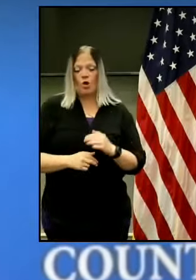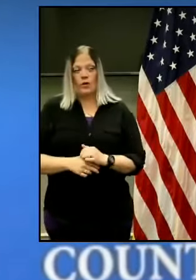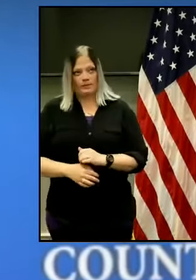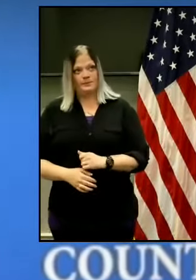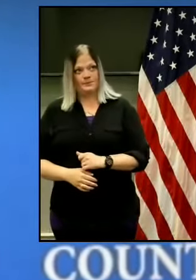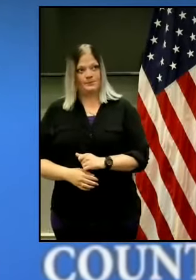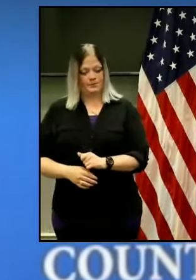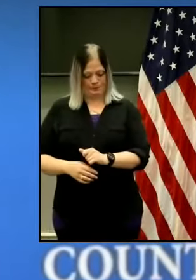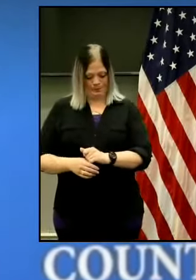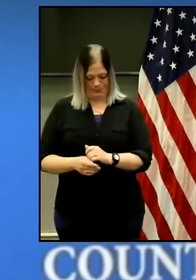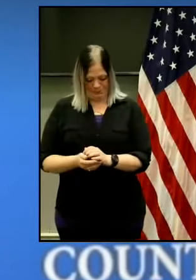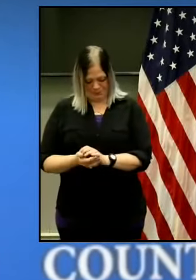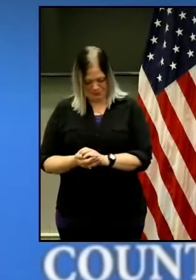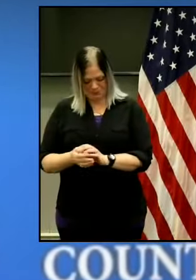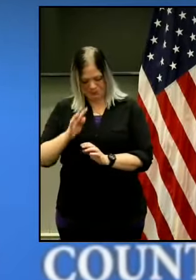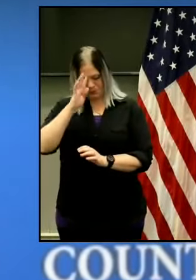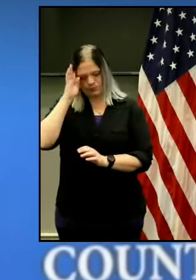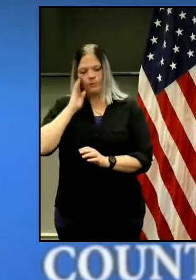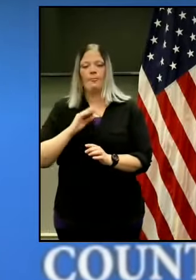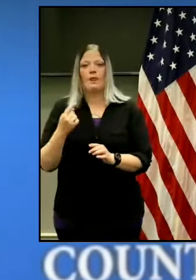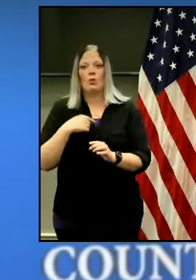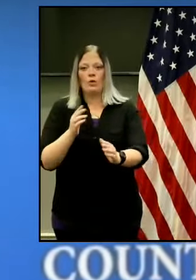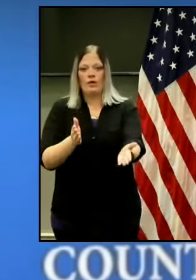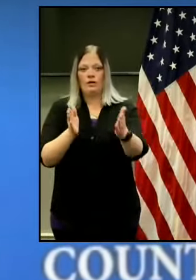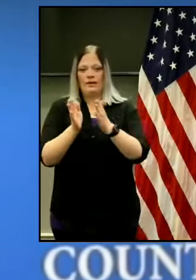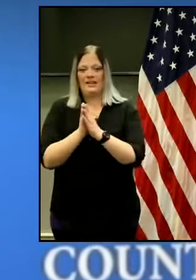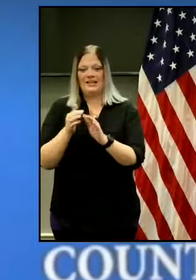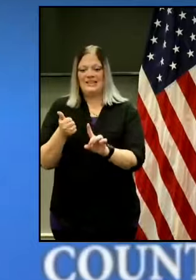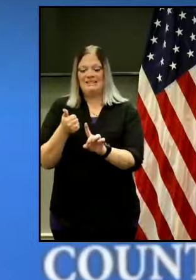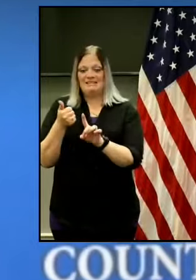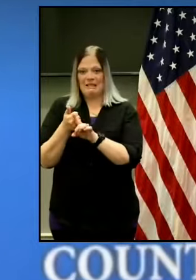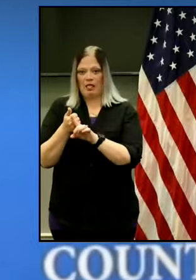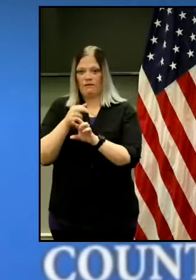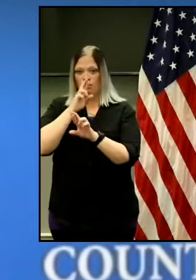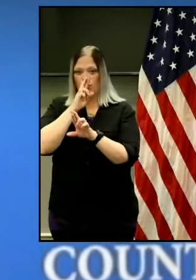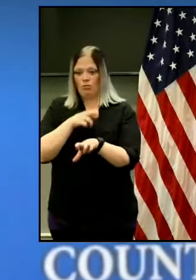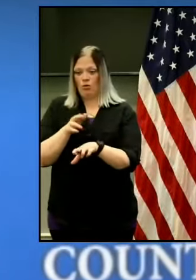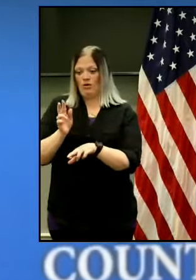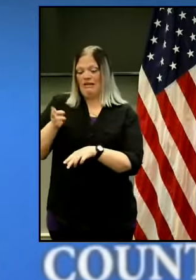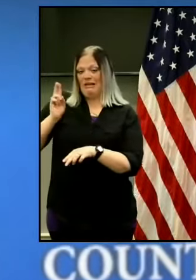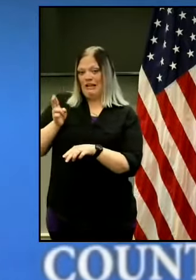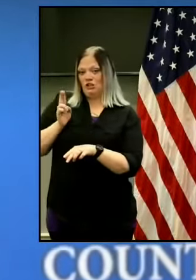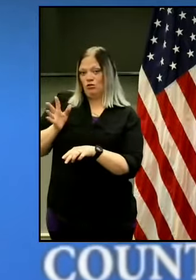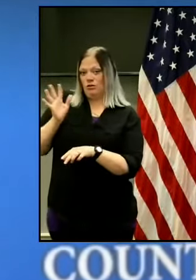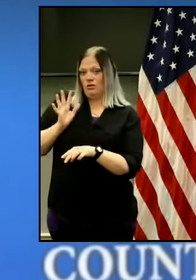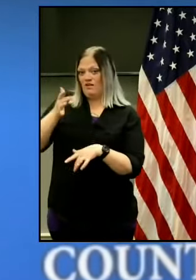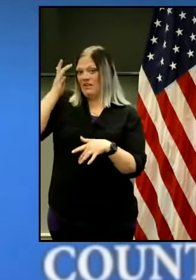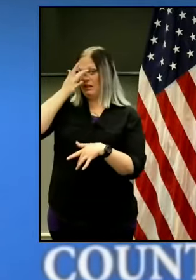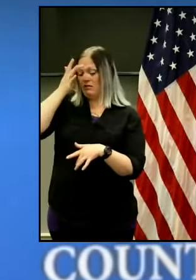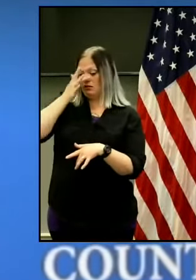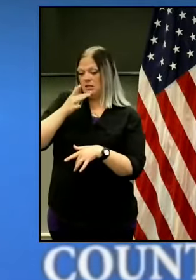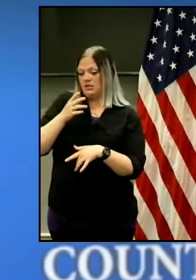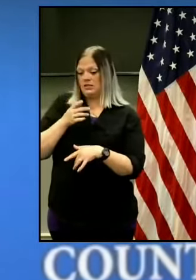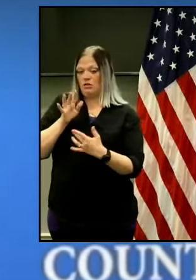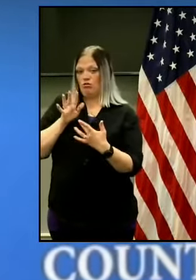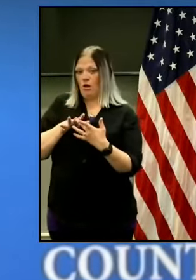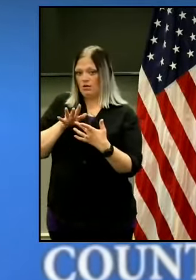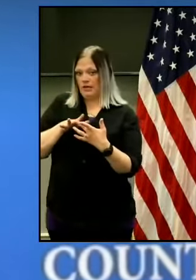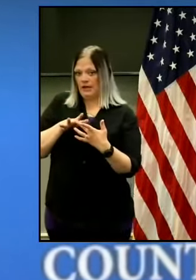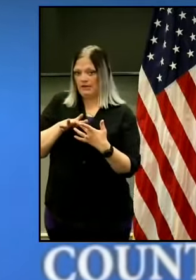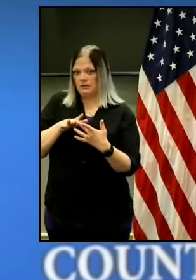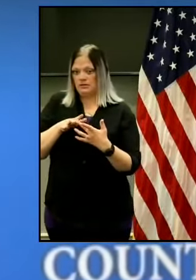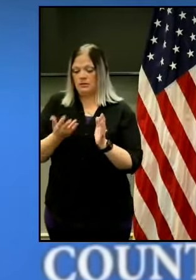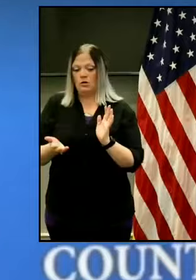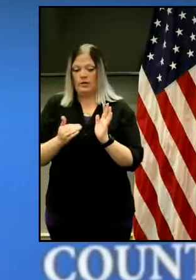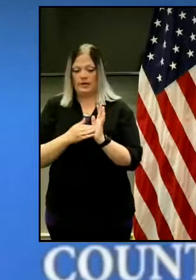So we are asking by self-report about history of illness and history of contact.